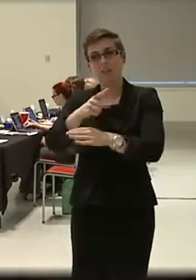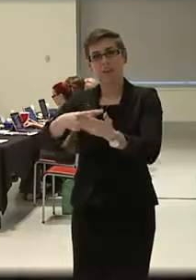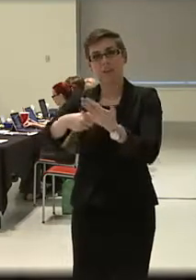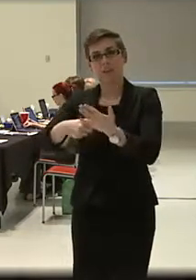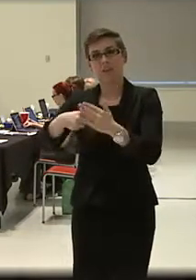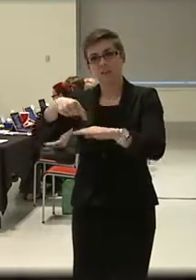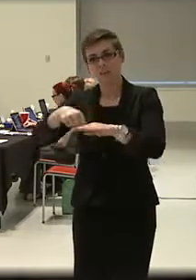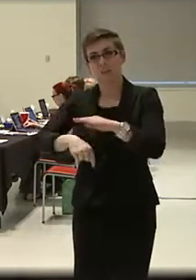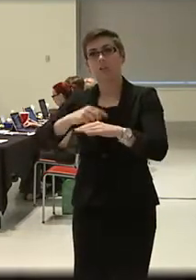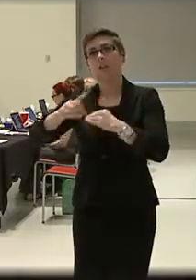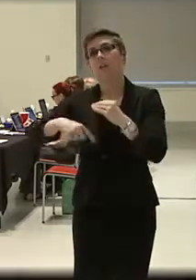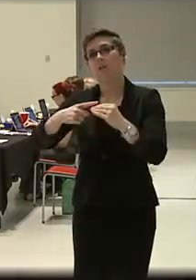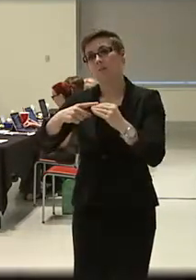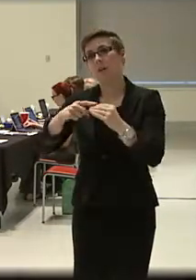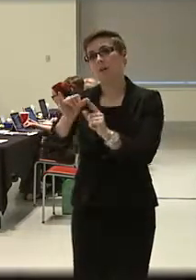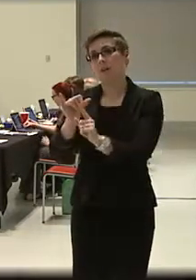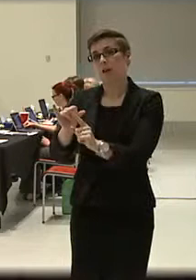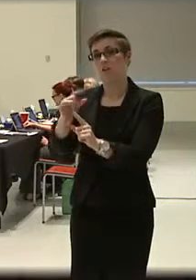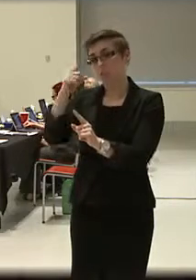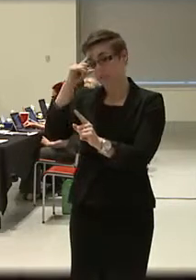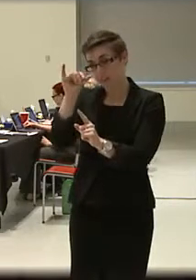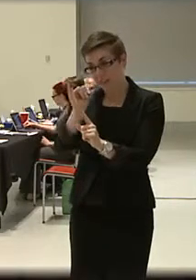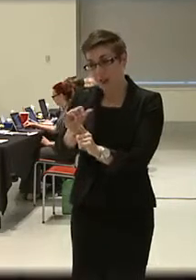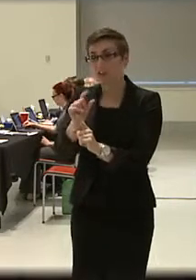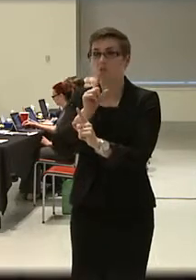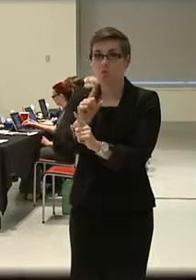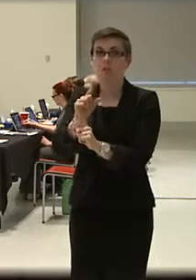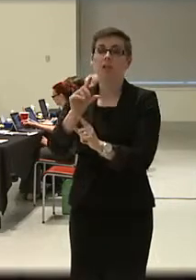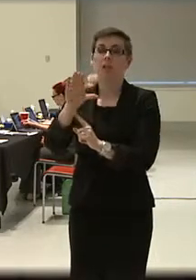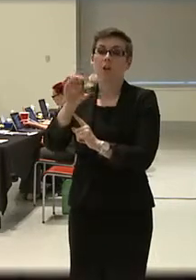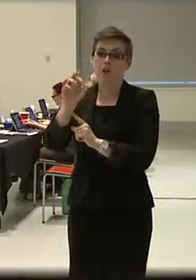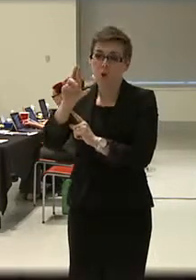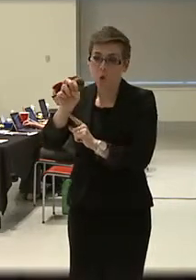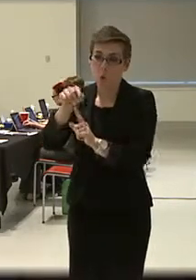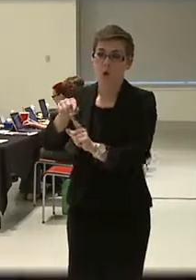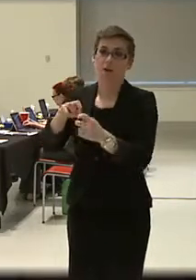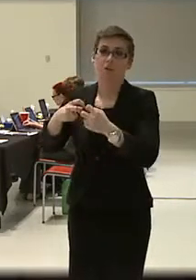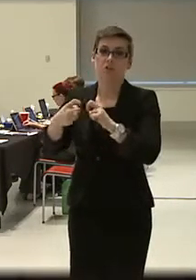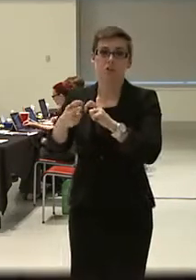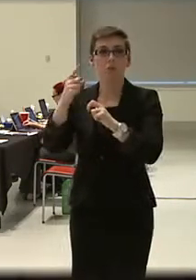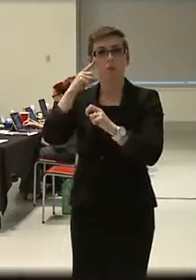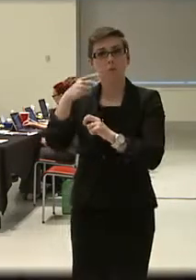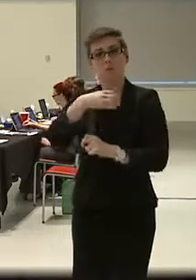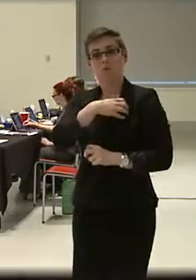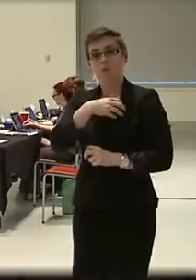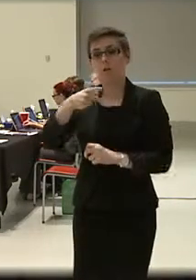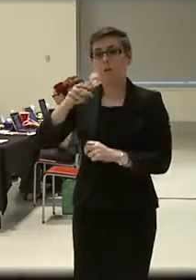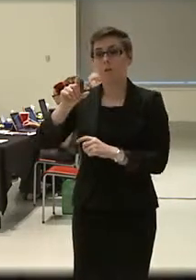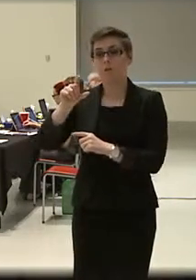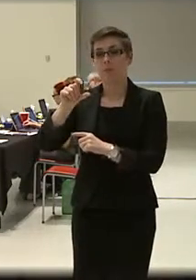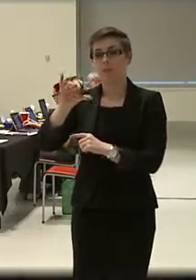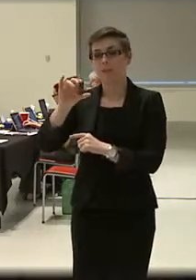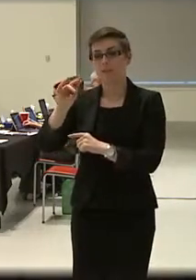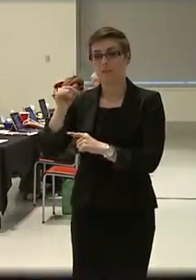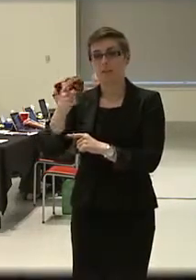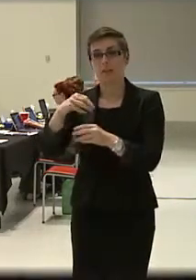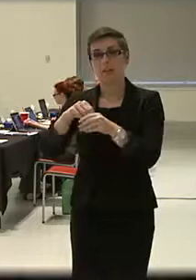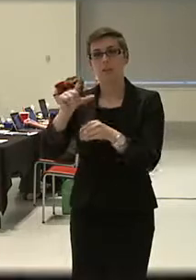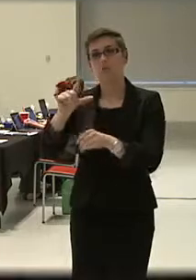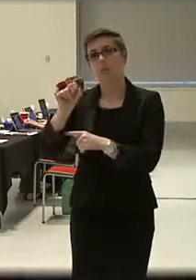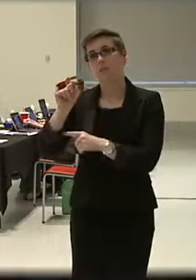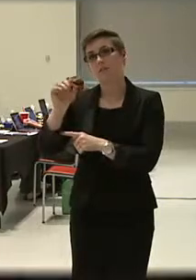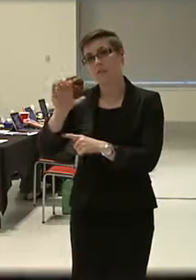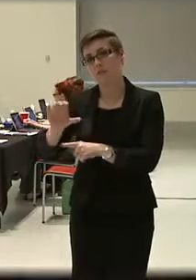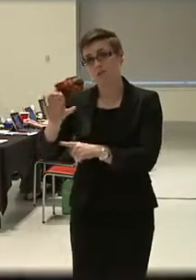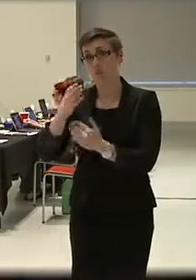issues, because that's the core of this. We're policing for the 21st century, and we're just at the start of this century. Things are going to get much more complex,